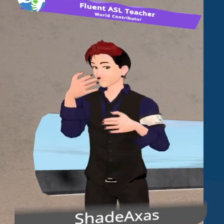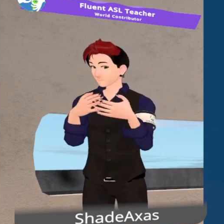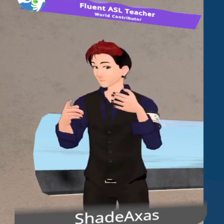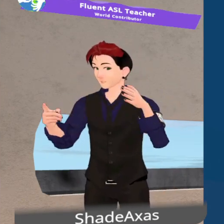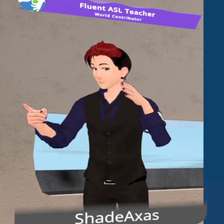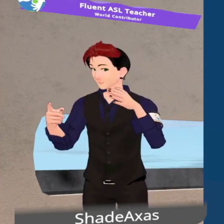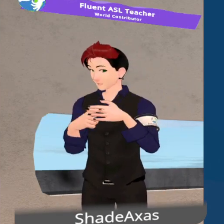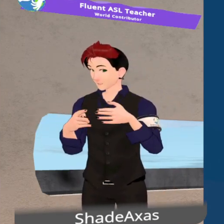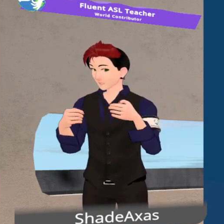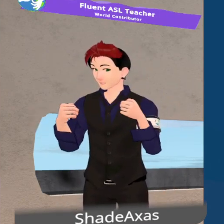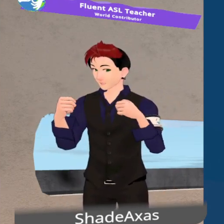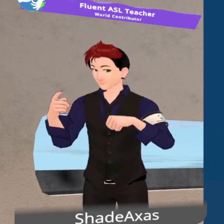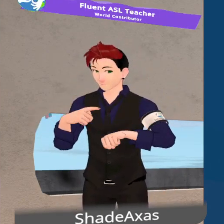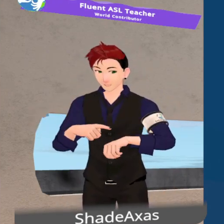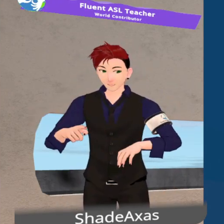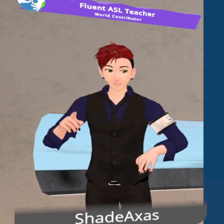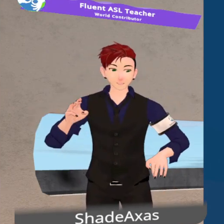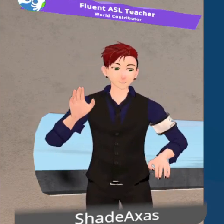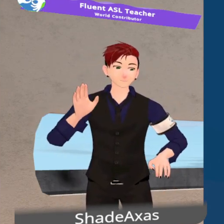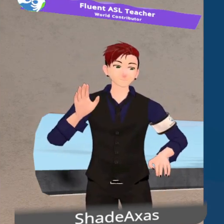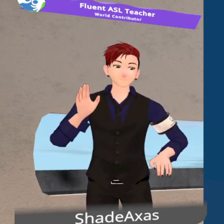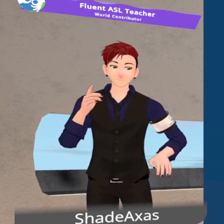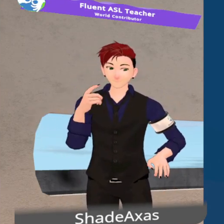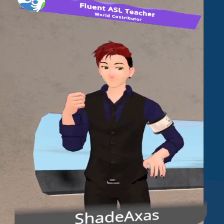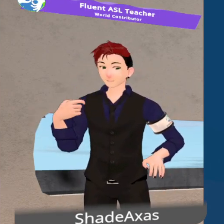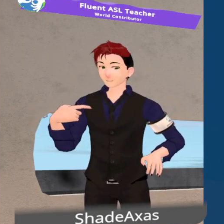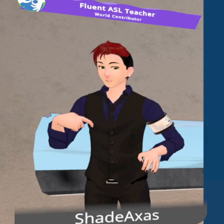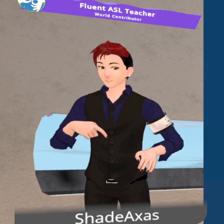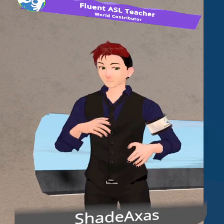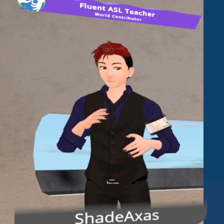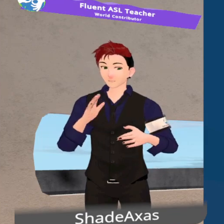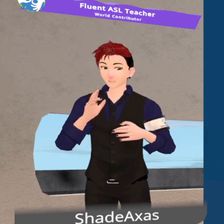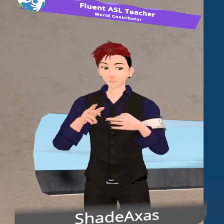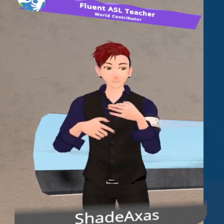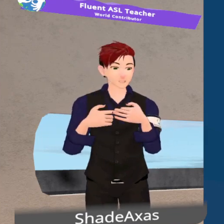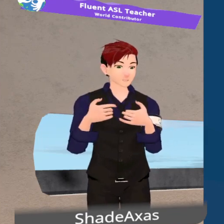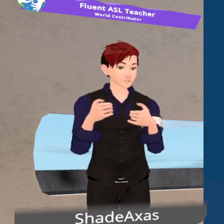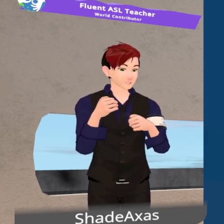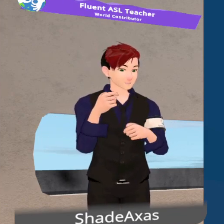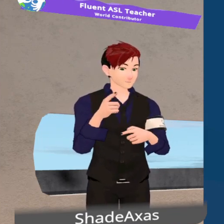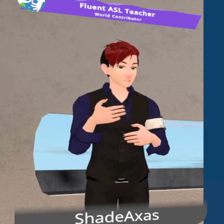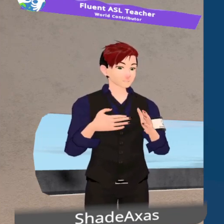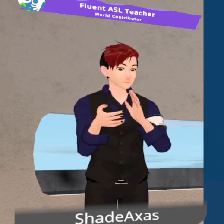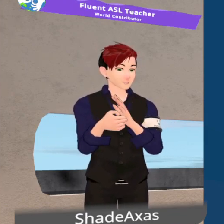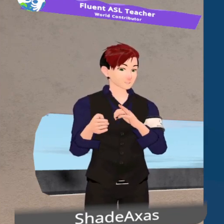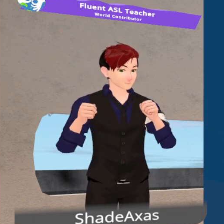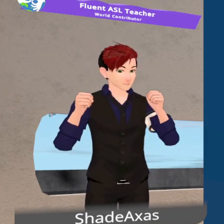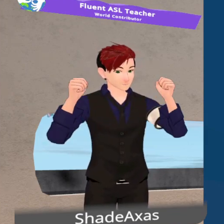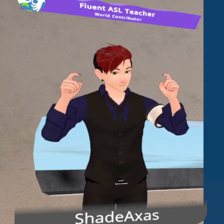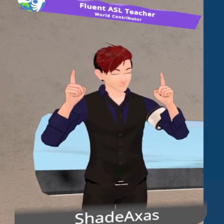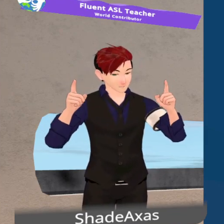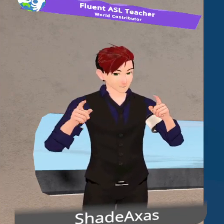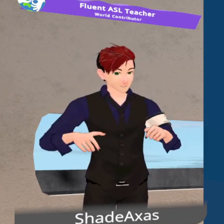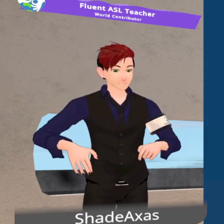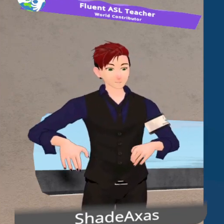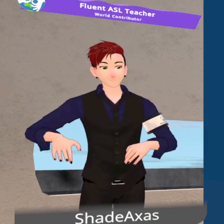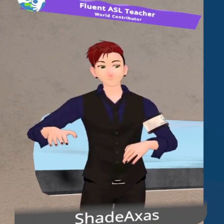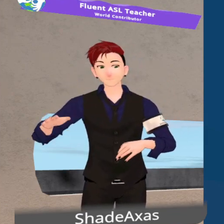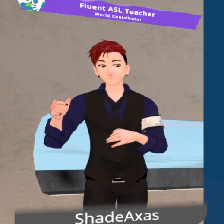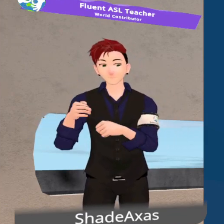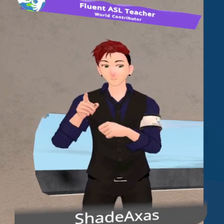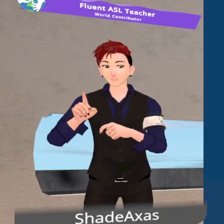So one thing that pops up quite often, because we talk about making sure we have fluent members who